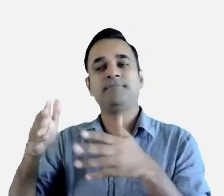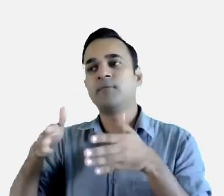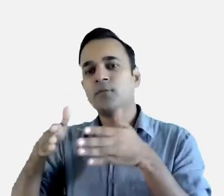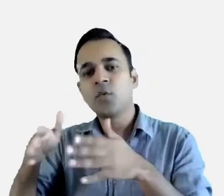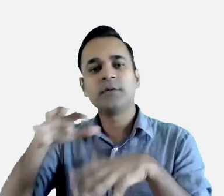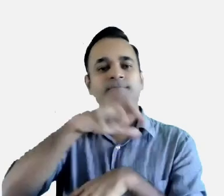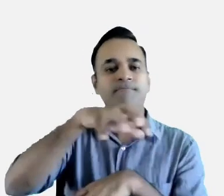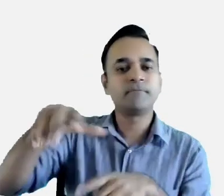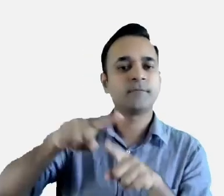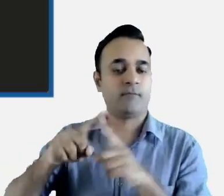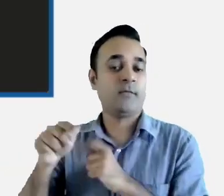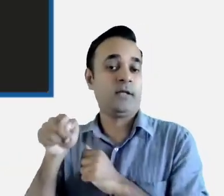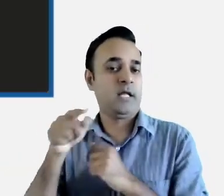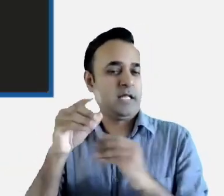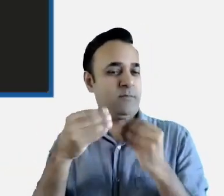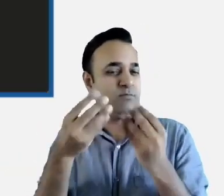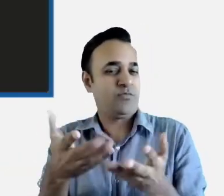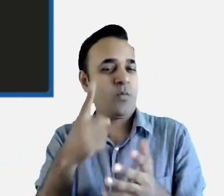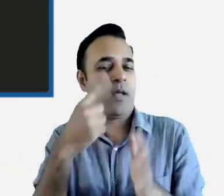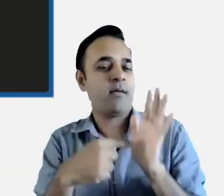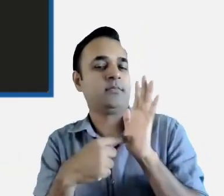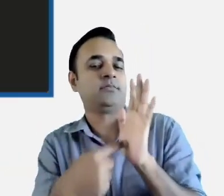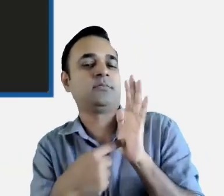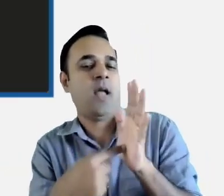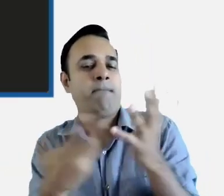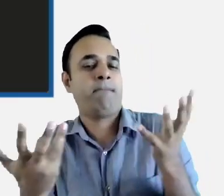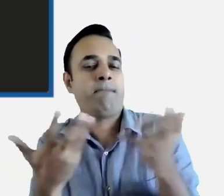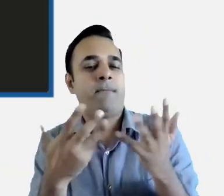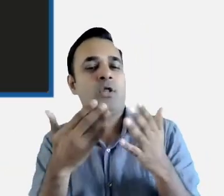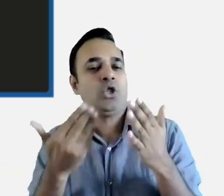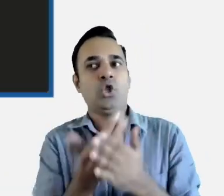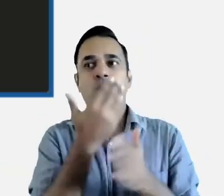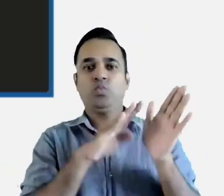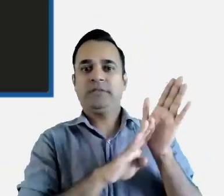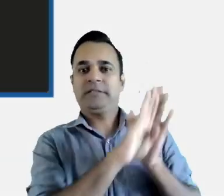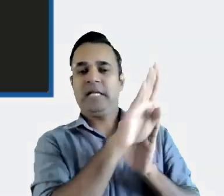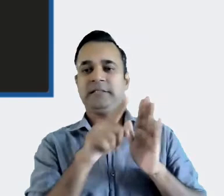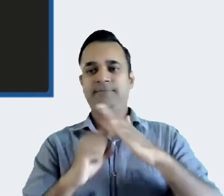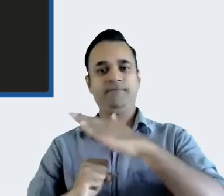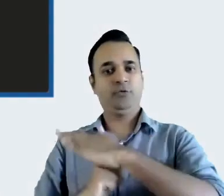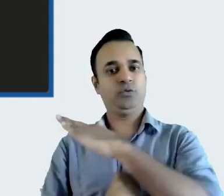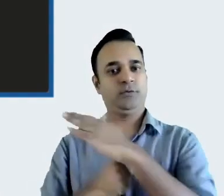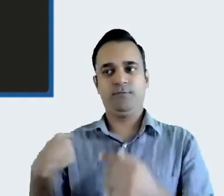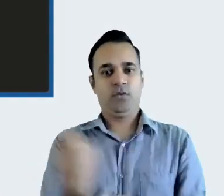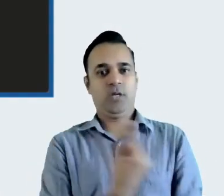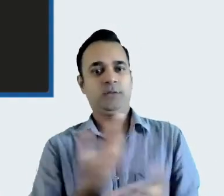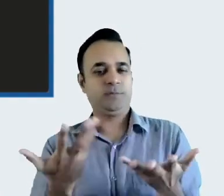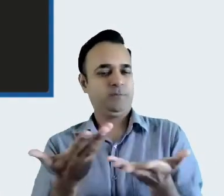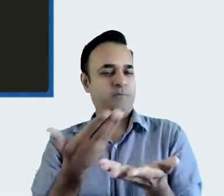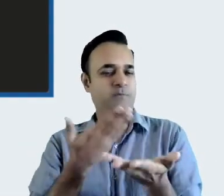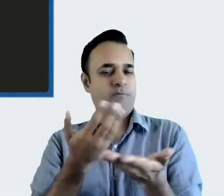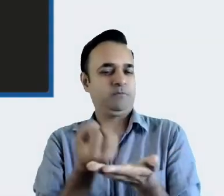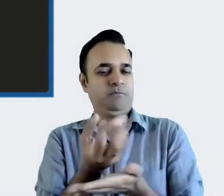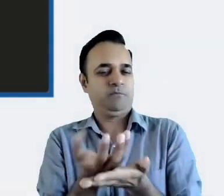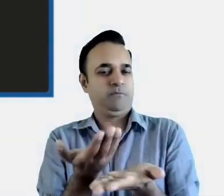Con mucho gusto, y aprovecho para saludar al Dr. Tufton, con quienes nos hemos conocido en Jamaica en